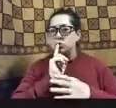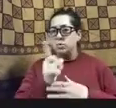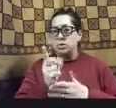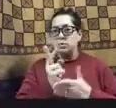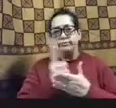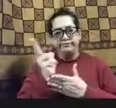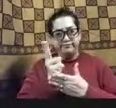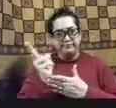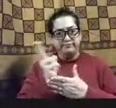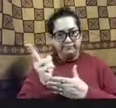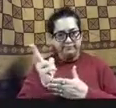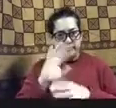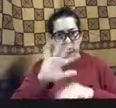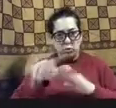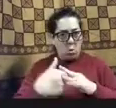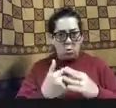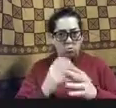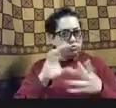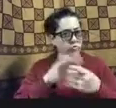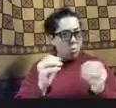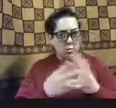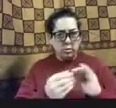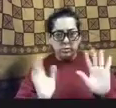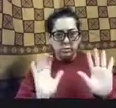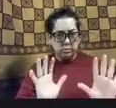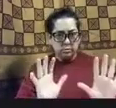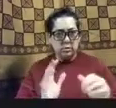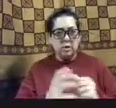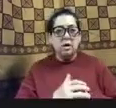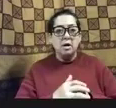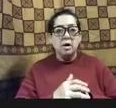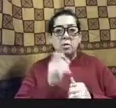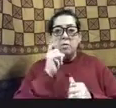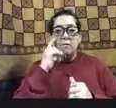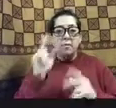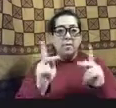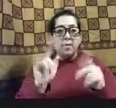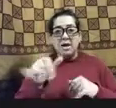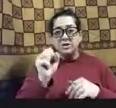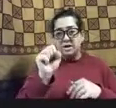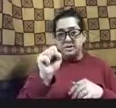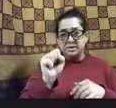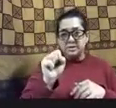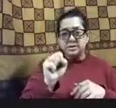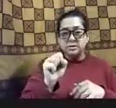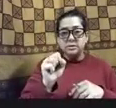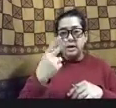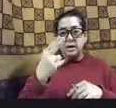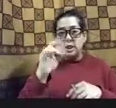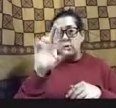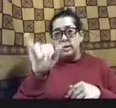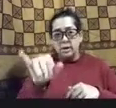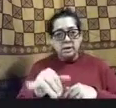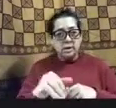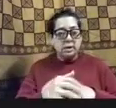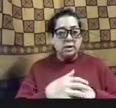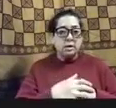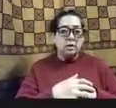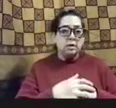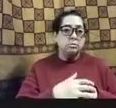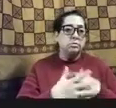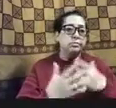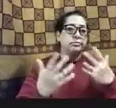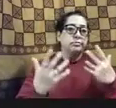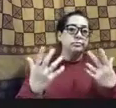whole story. Because, you know, if it wasn't for people like Jess, you know, and Hilary, who just